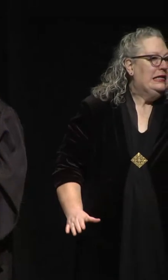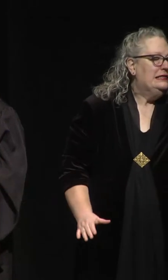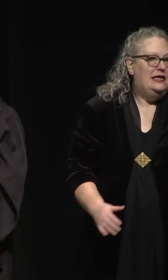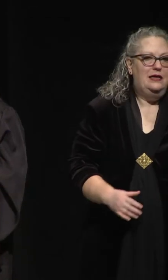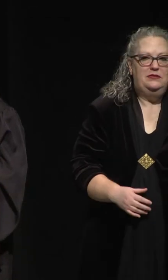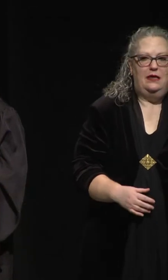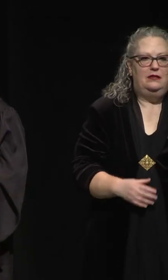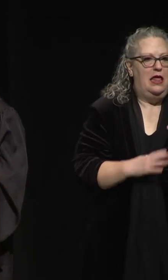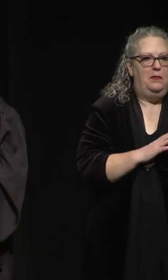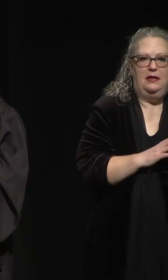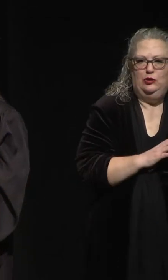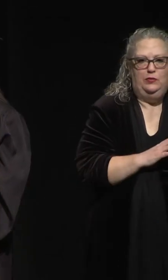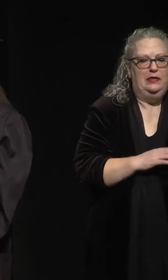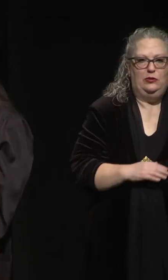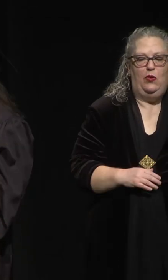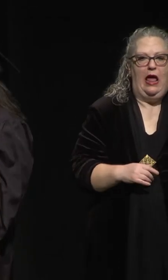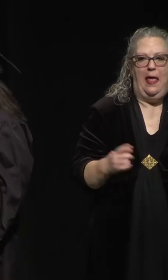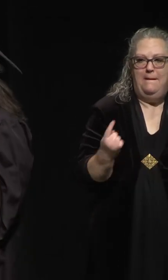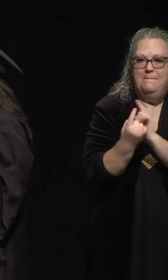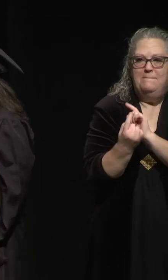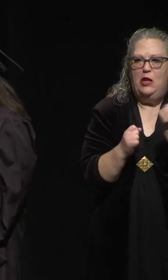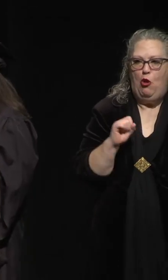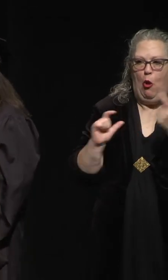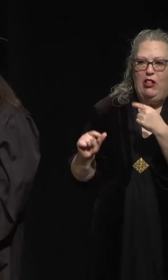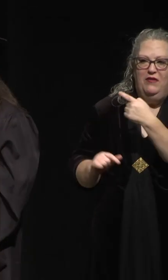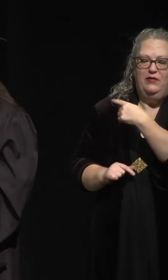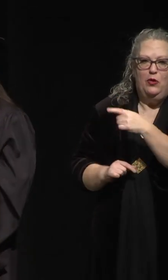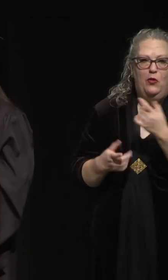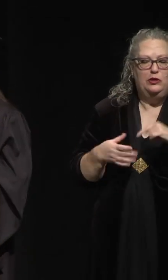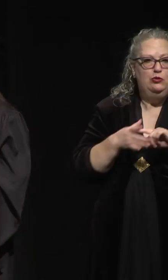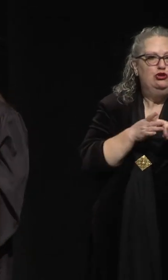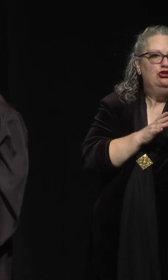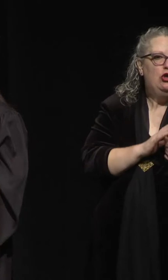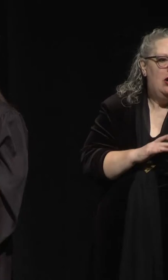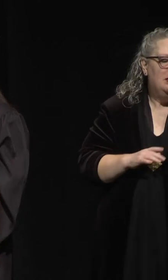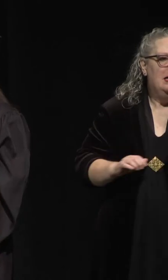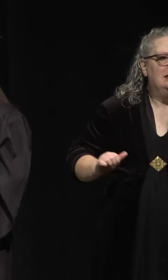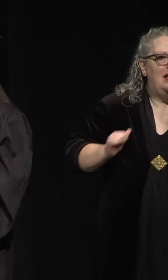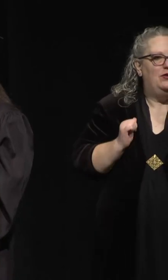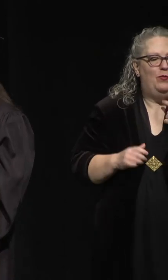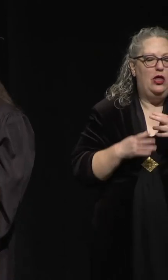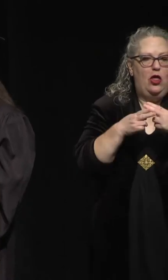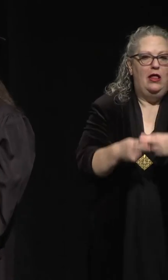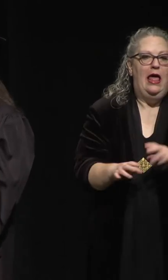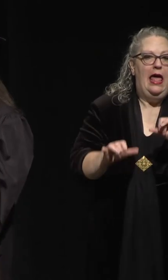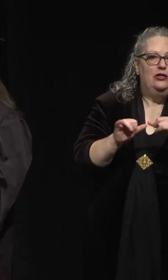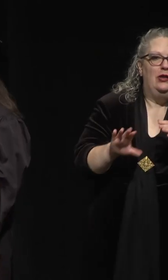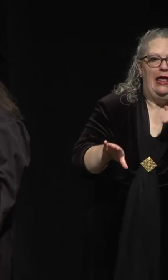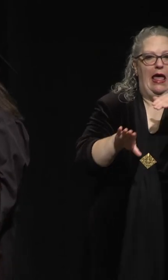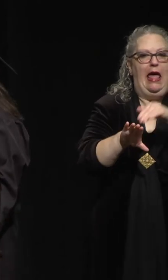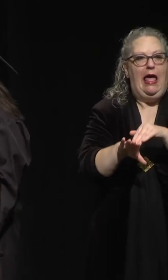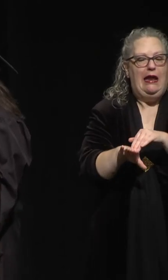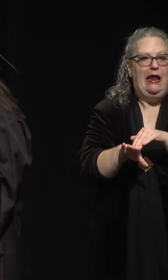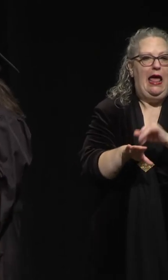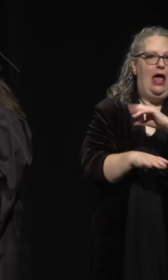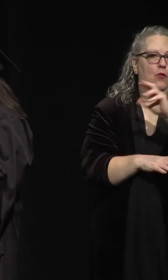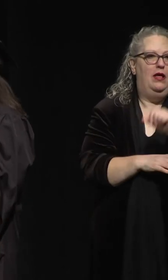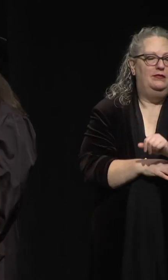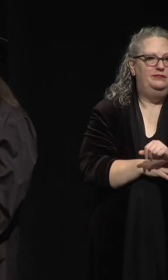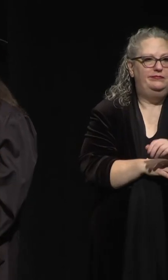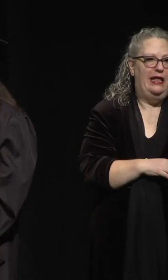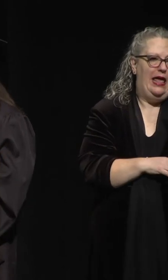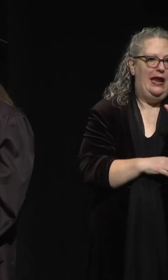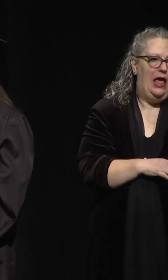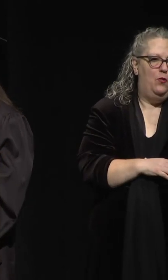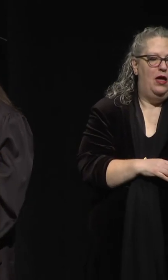It seems like just a minute or two ago that I met all of you as you began this adventure we call engineering at Iowa. I know I